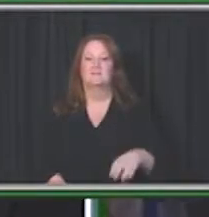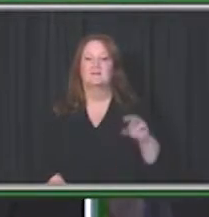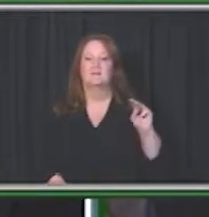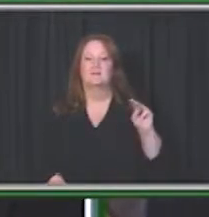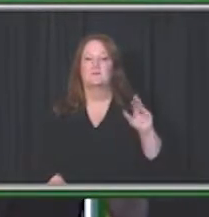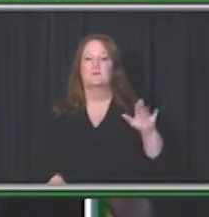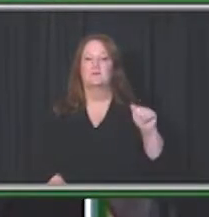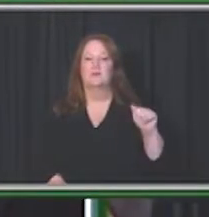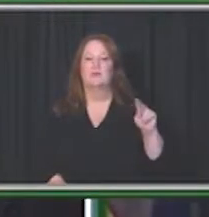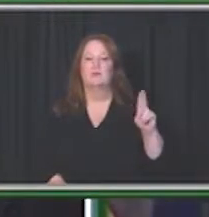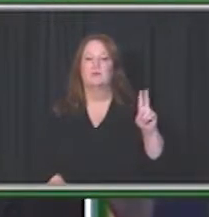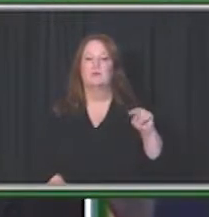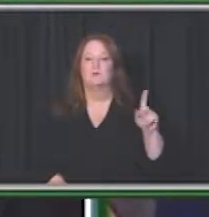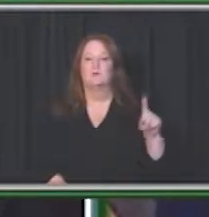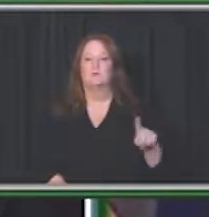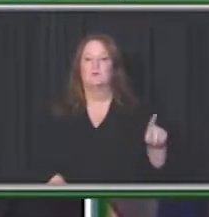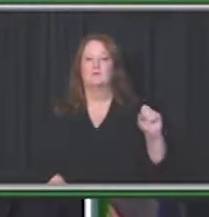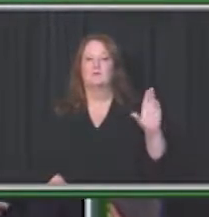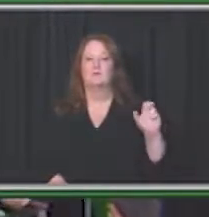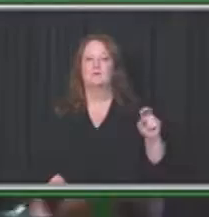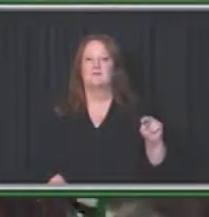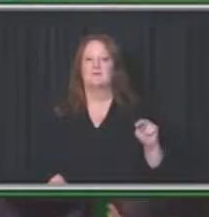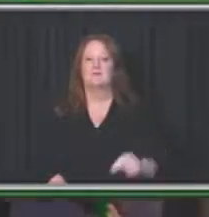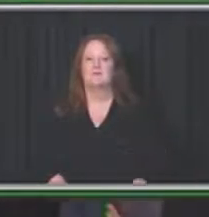Lorena Nunez Arigel.